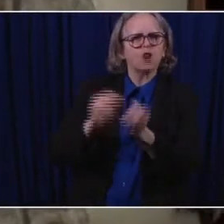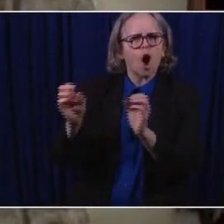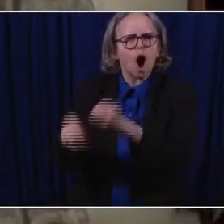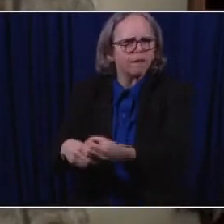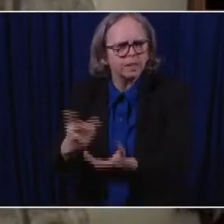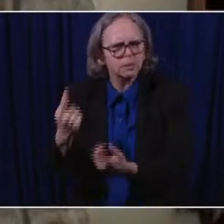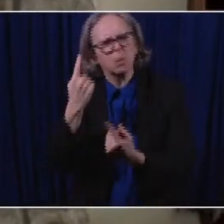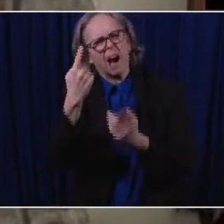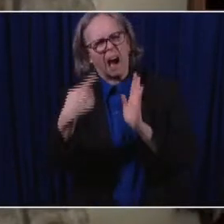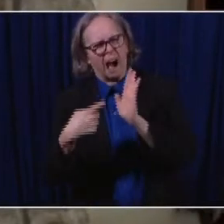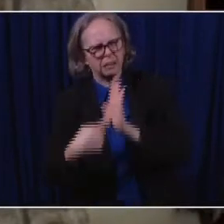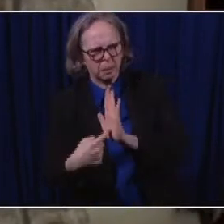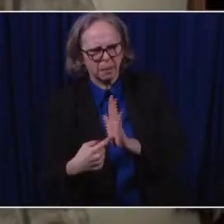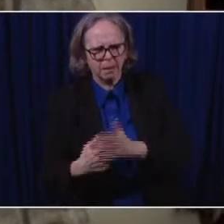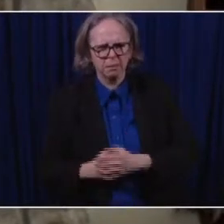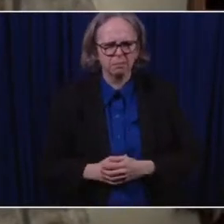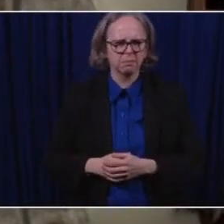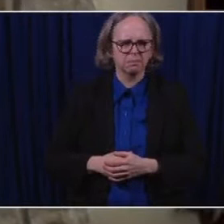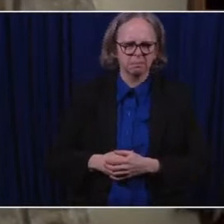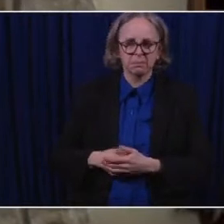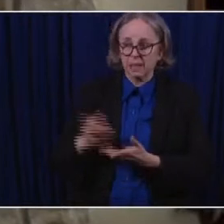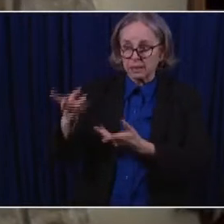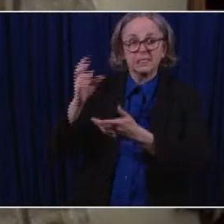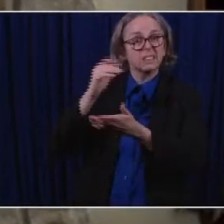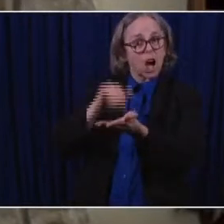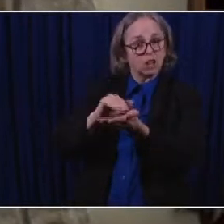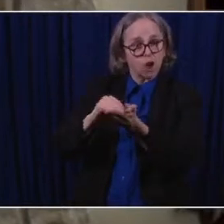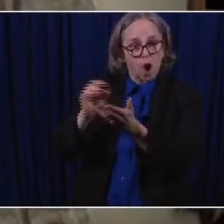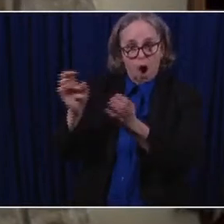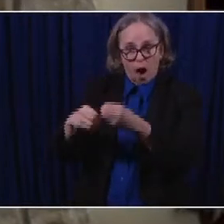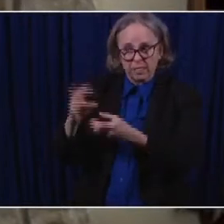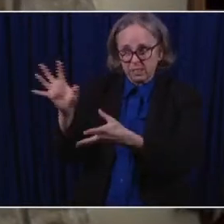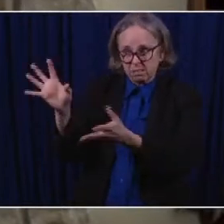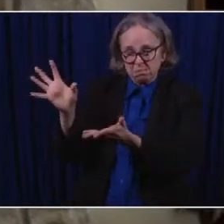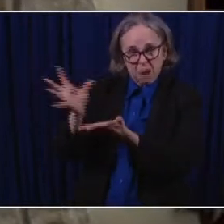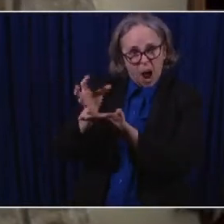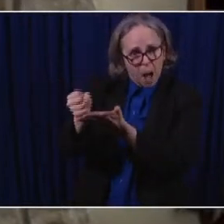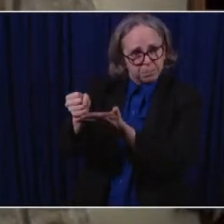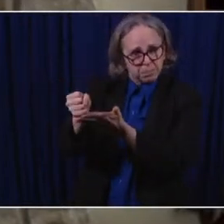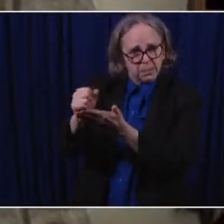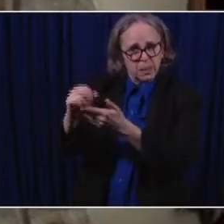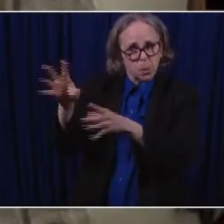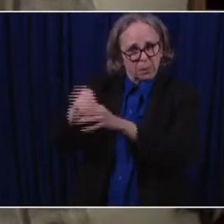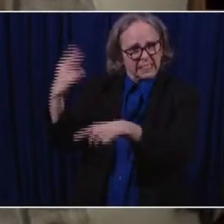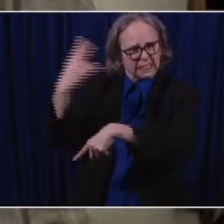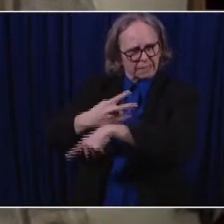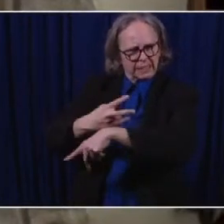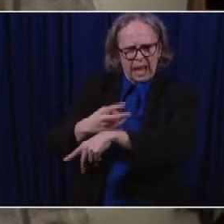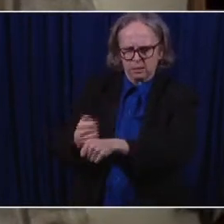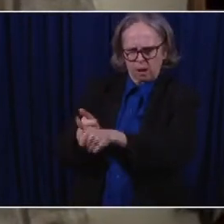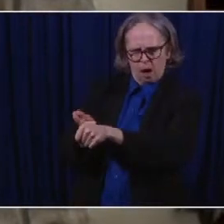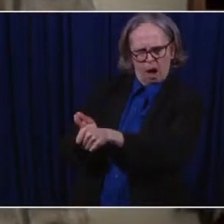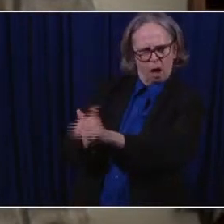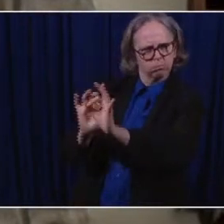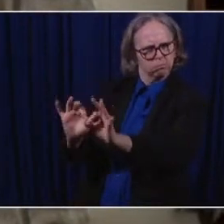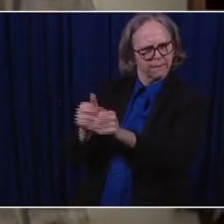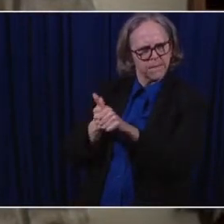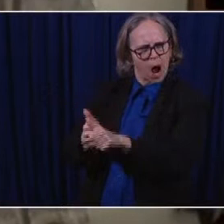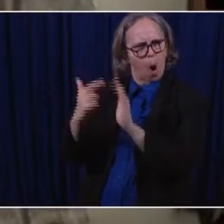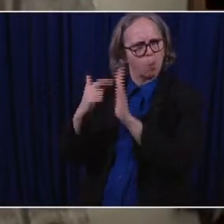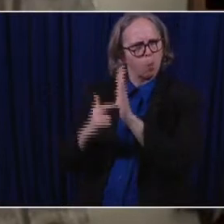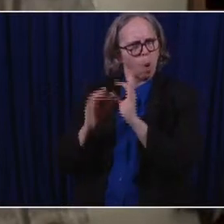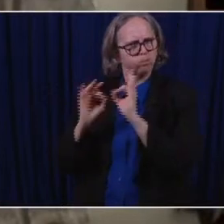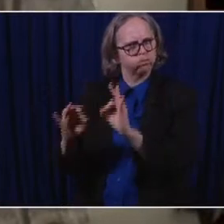uptake in about a week. So, I mean, we've told them has to be out within a week, and we're running 92, 93% of